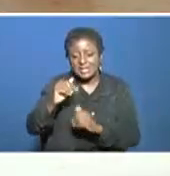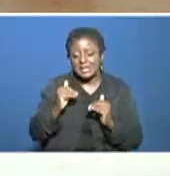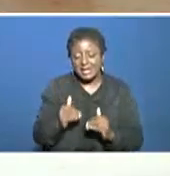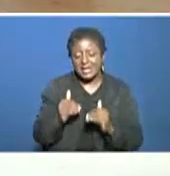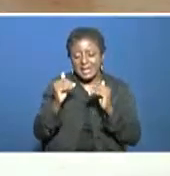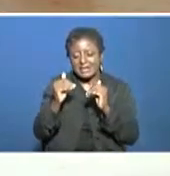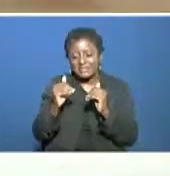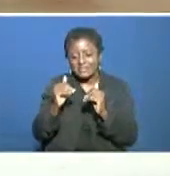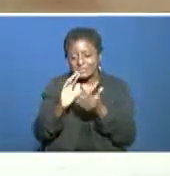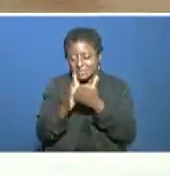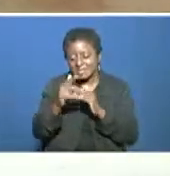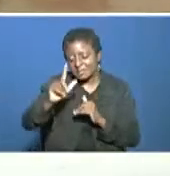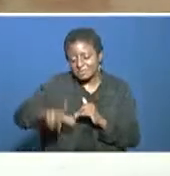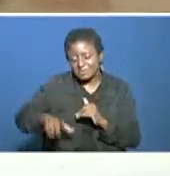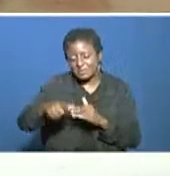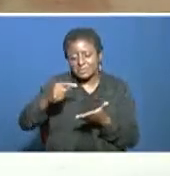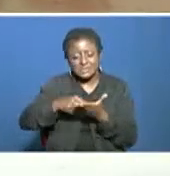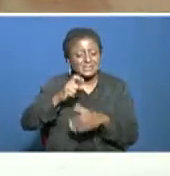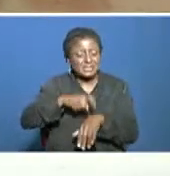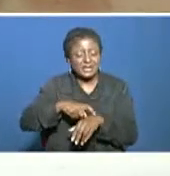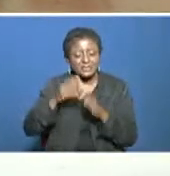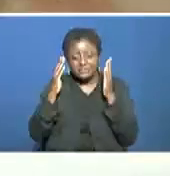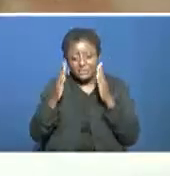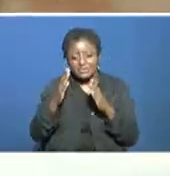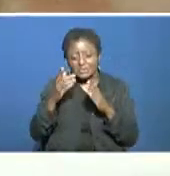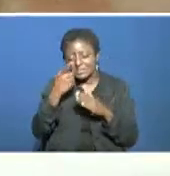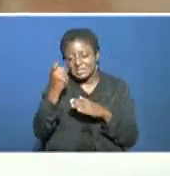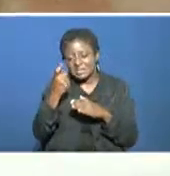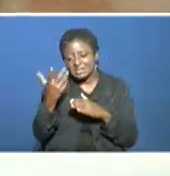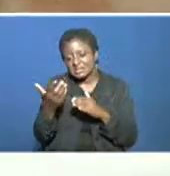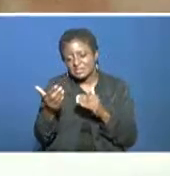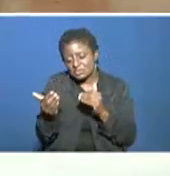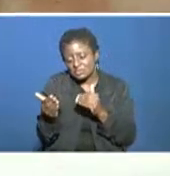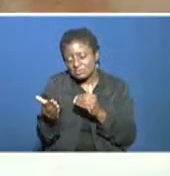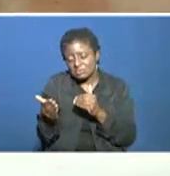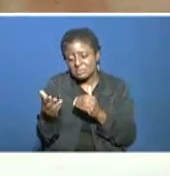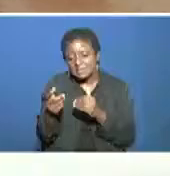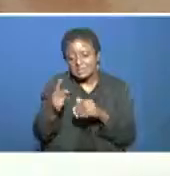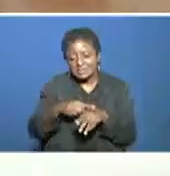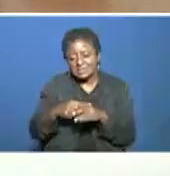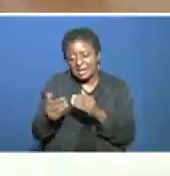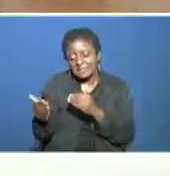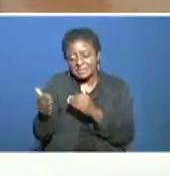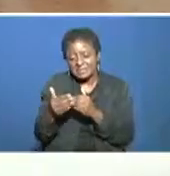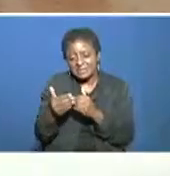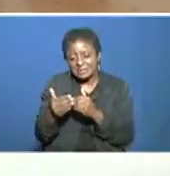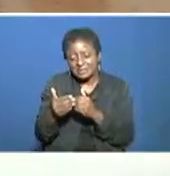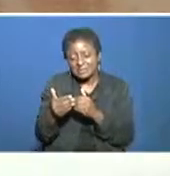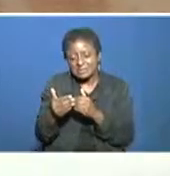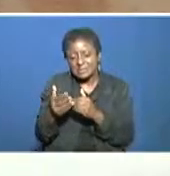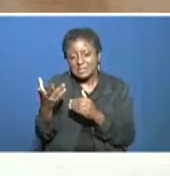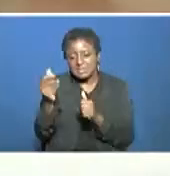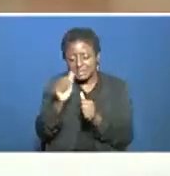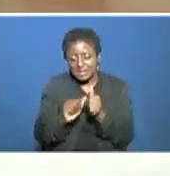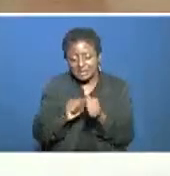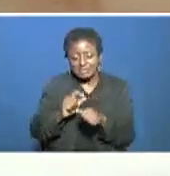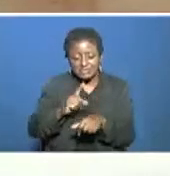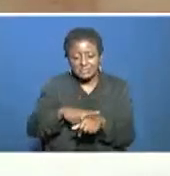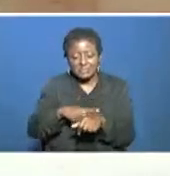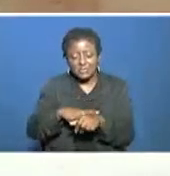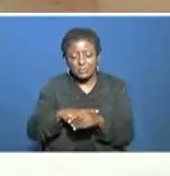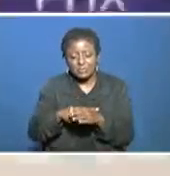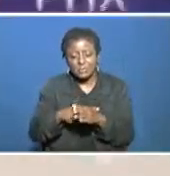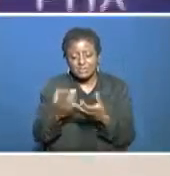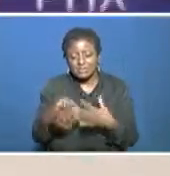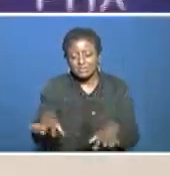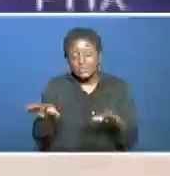focus because it's coming down to nitty-gritty and every moment counts, and you got to really make sure that you get every bit out of yourself